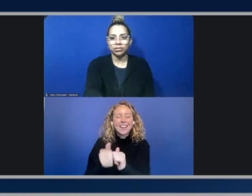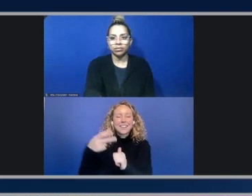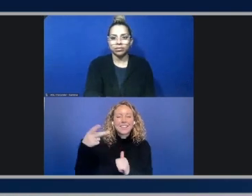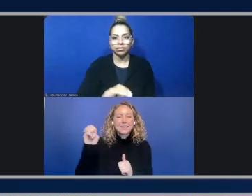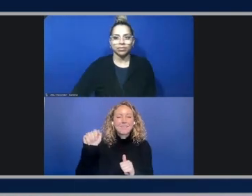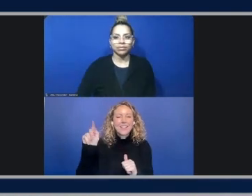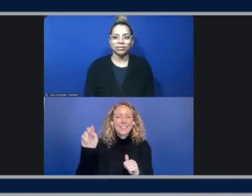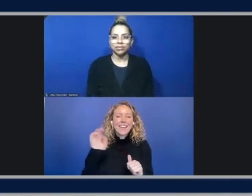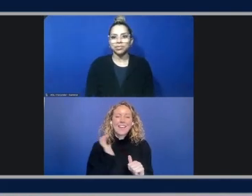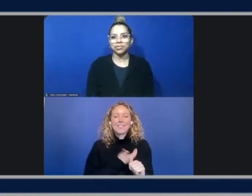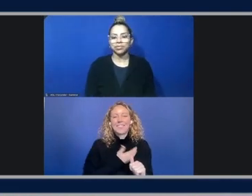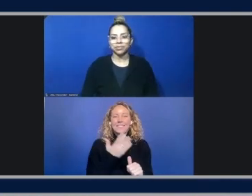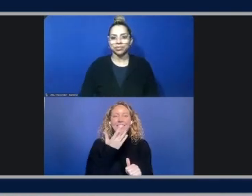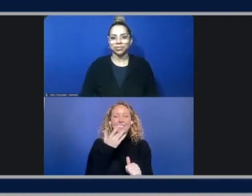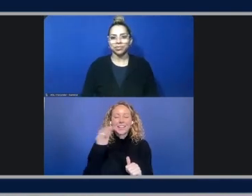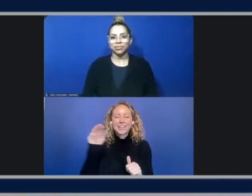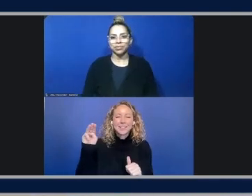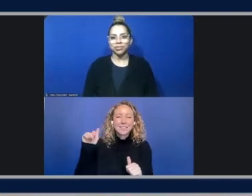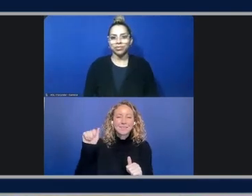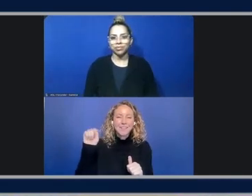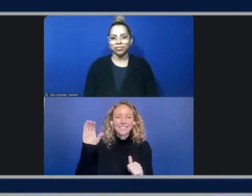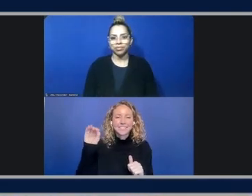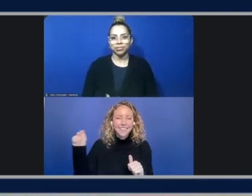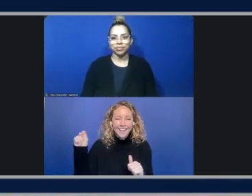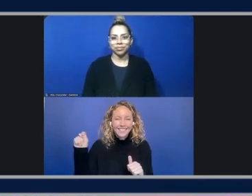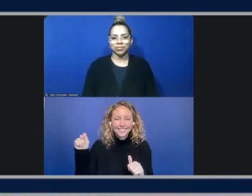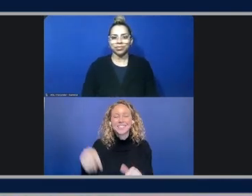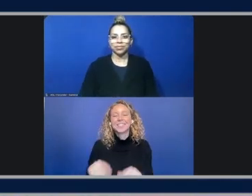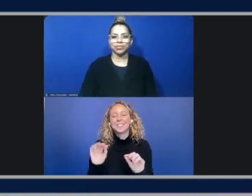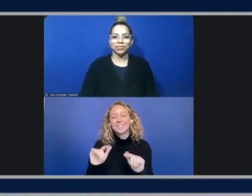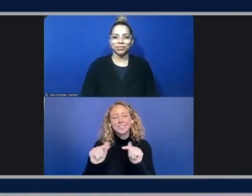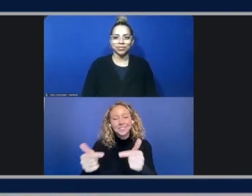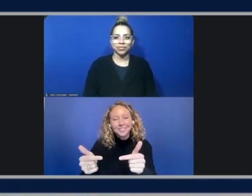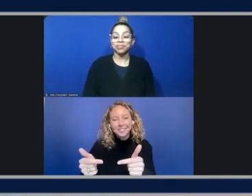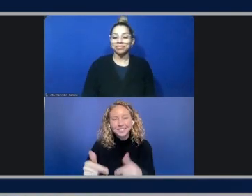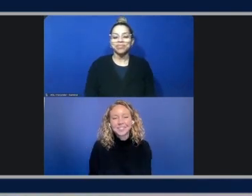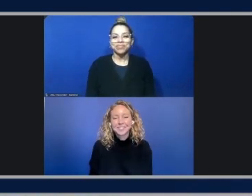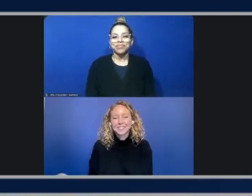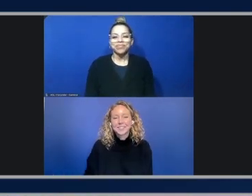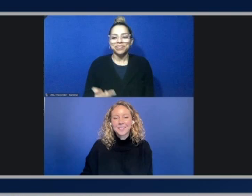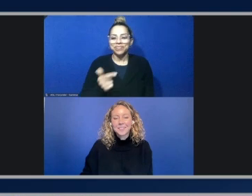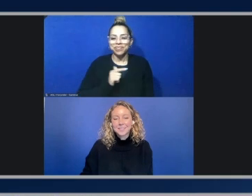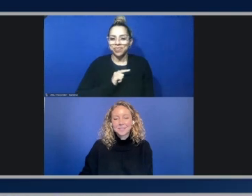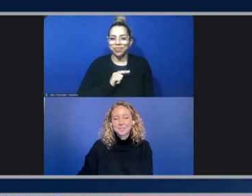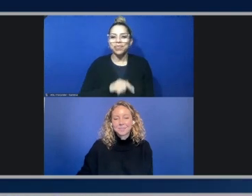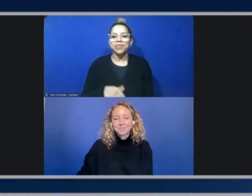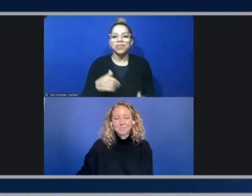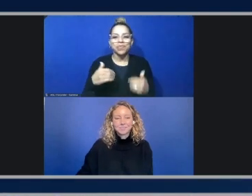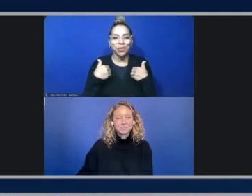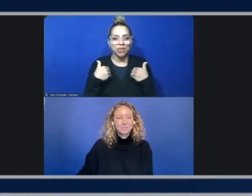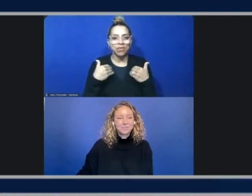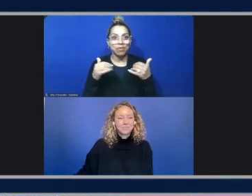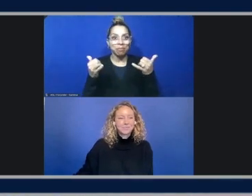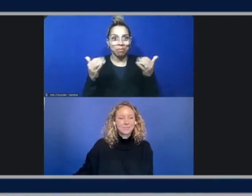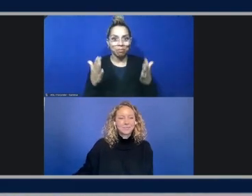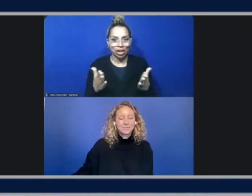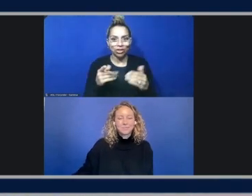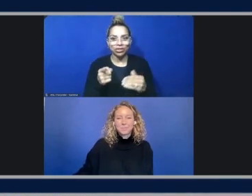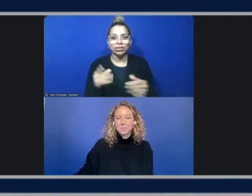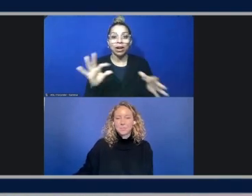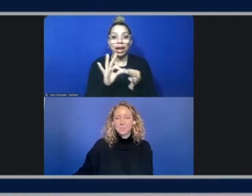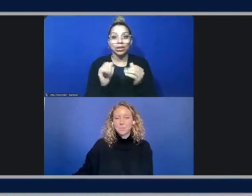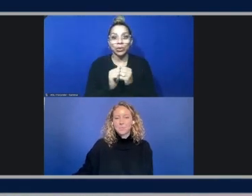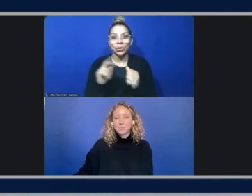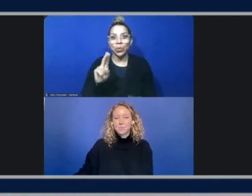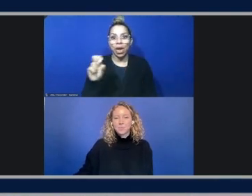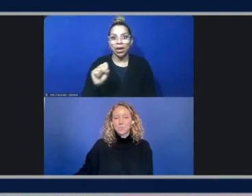mascot. So that the players here and then connected to the USD Swan region, and then they all have points, and then they'll be